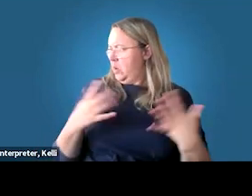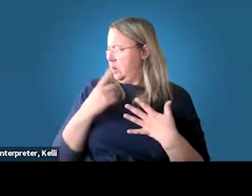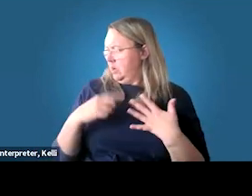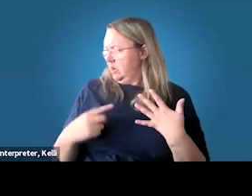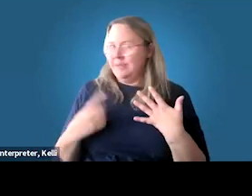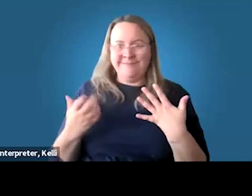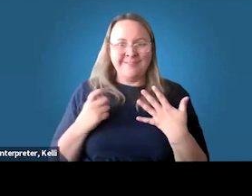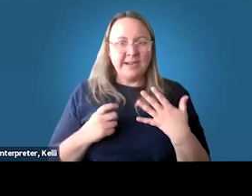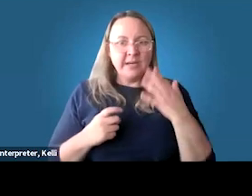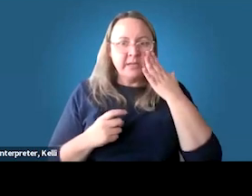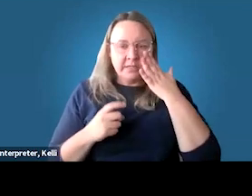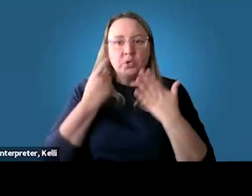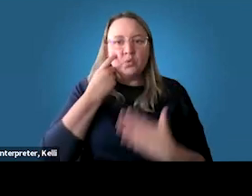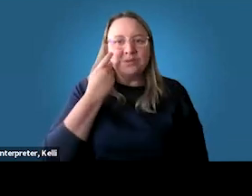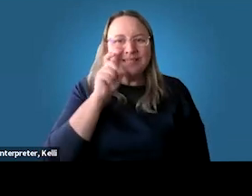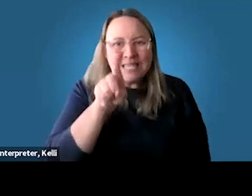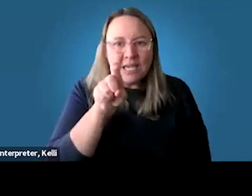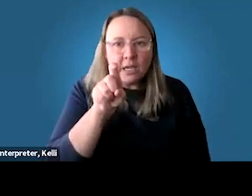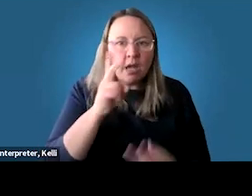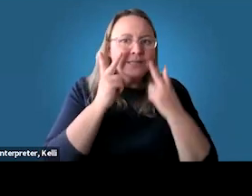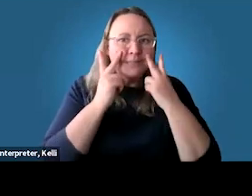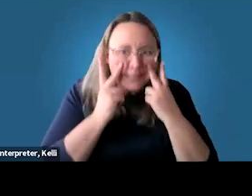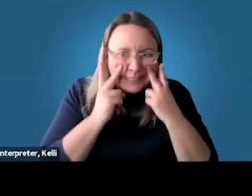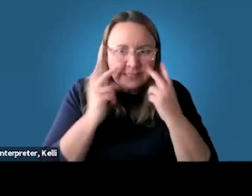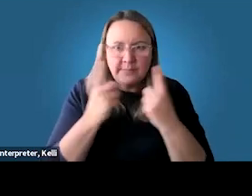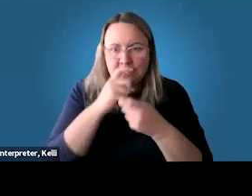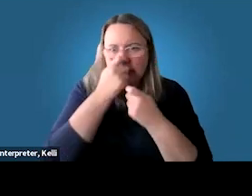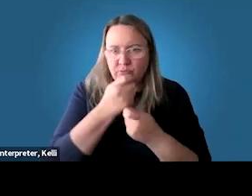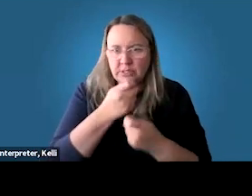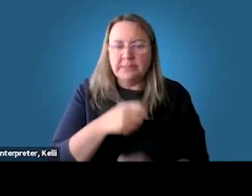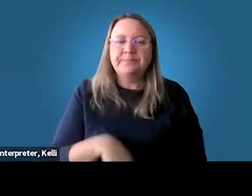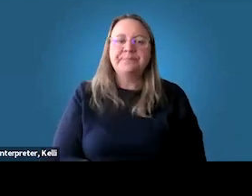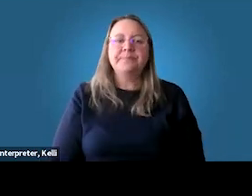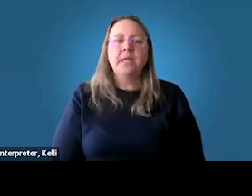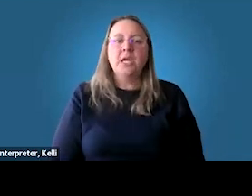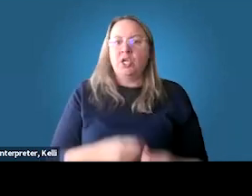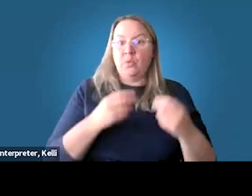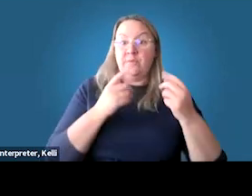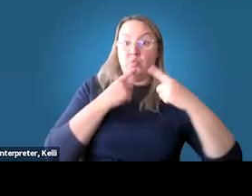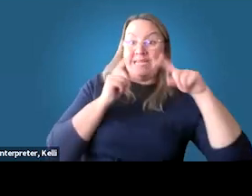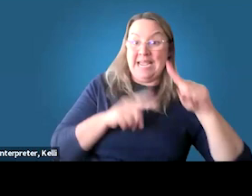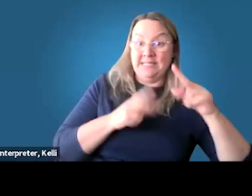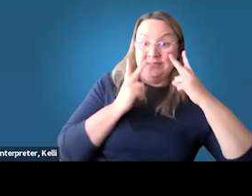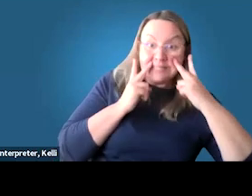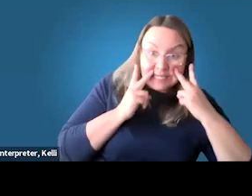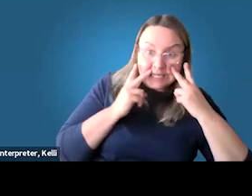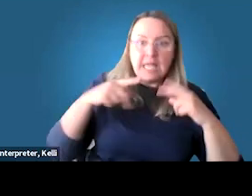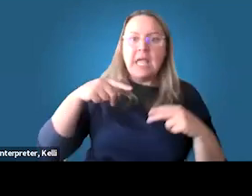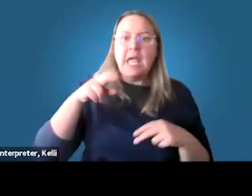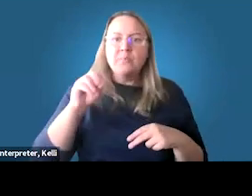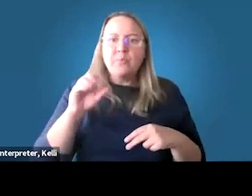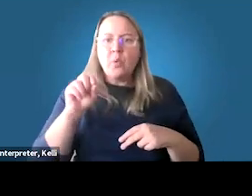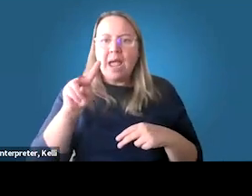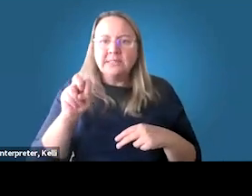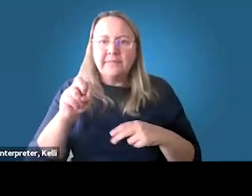okay? So it starts with seeing something of interest. And there's 2 kinds of seeing, reactive seeing and proactive seeing. So we'll talk about